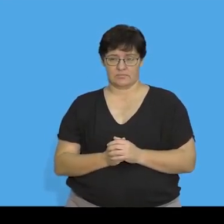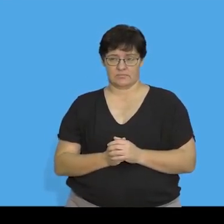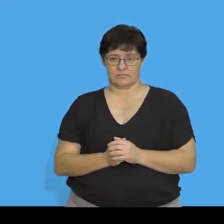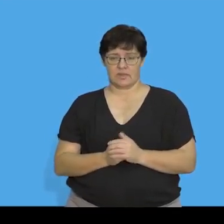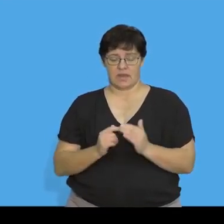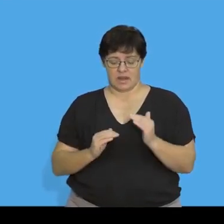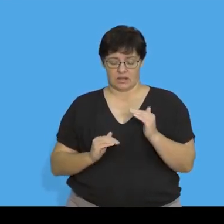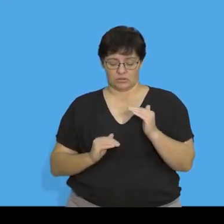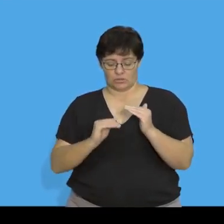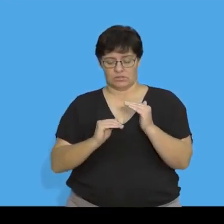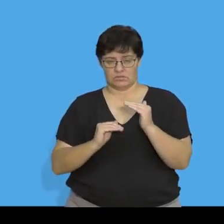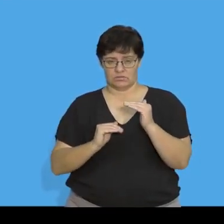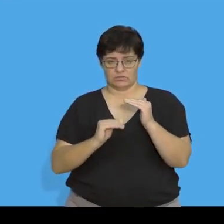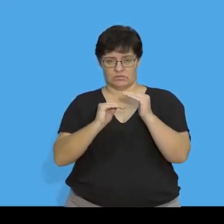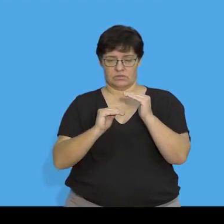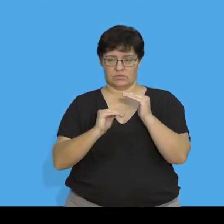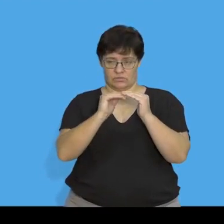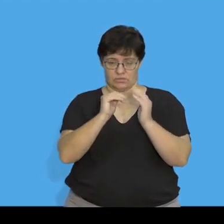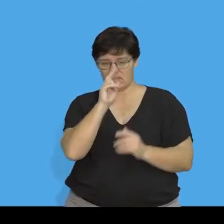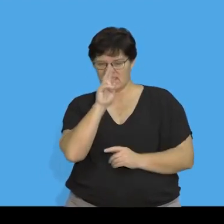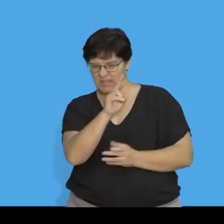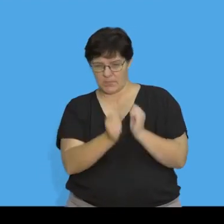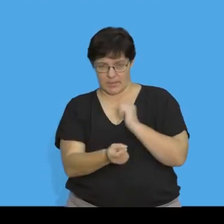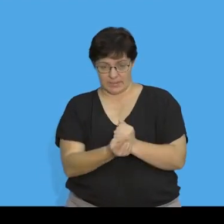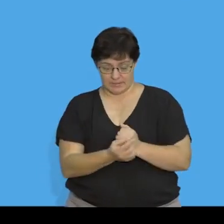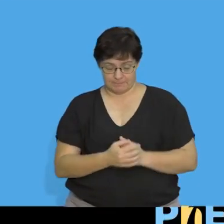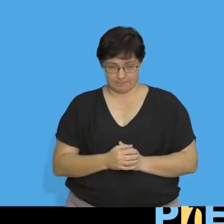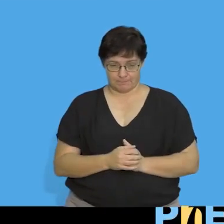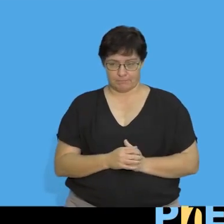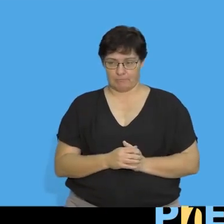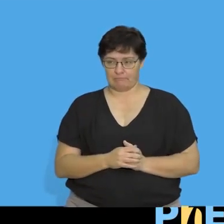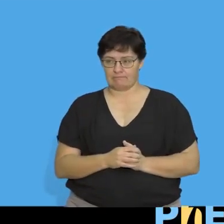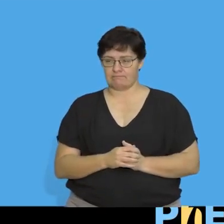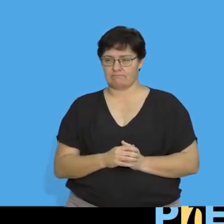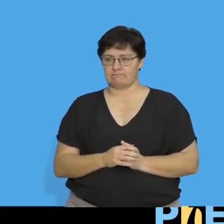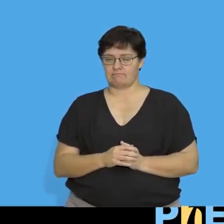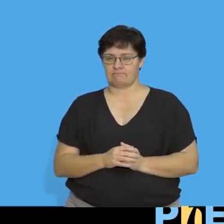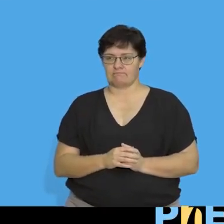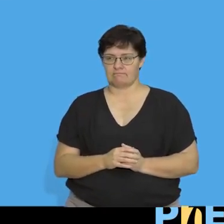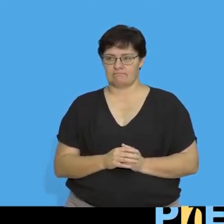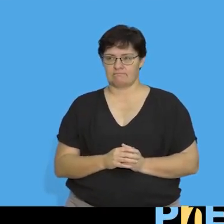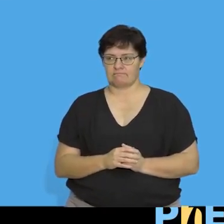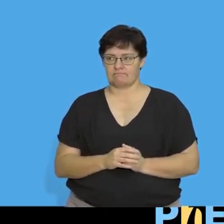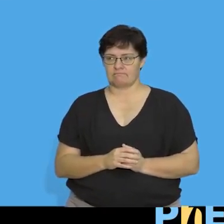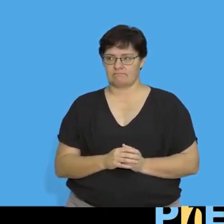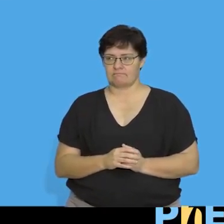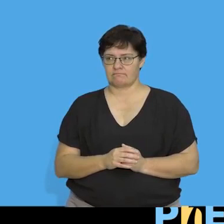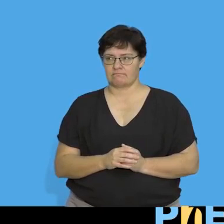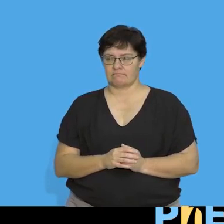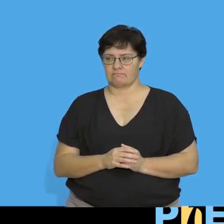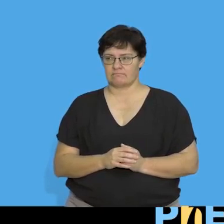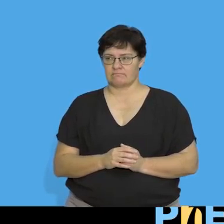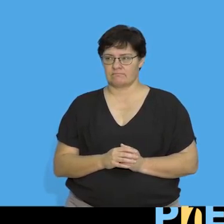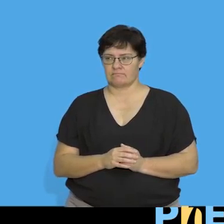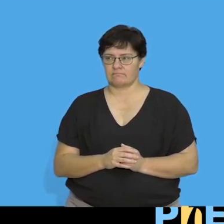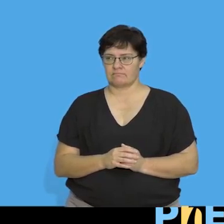decrease. And I'm going to measure the period and see what happens. So let's go to the board. Let's keep